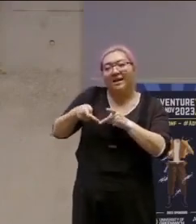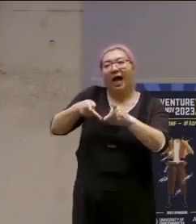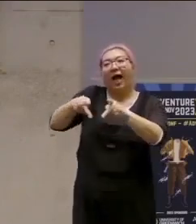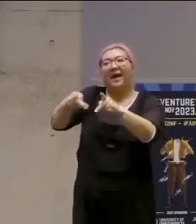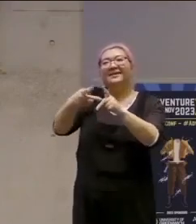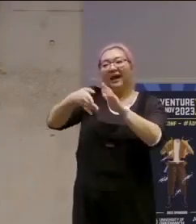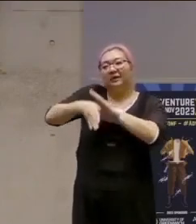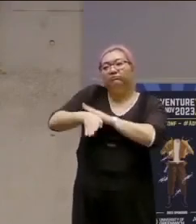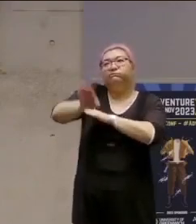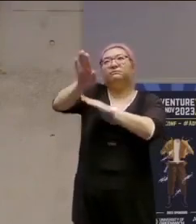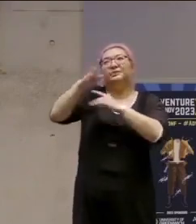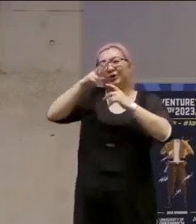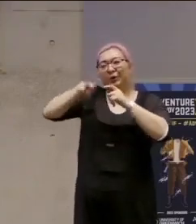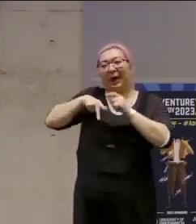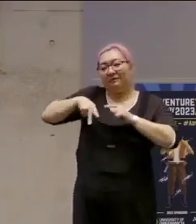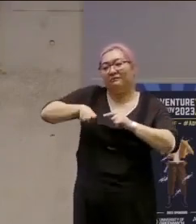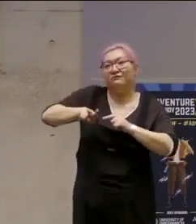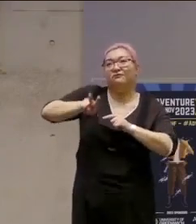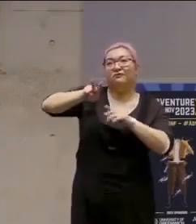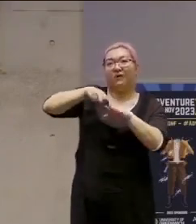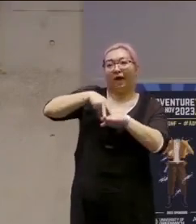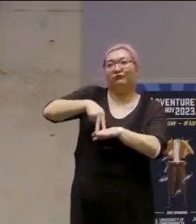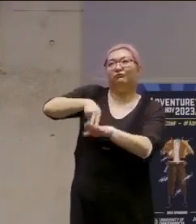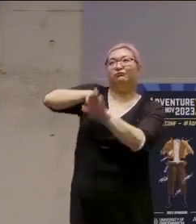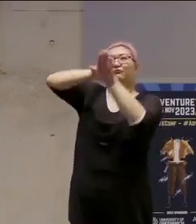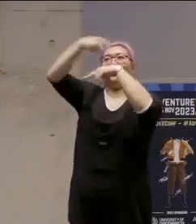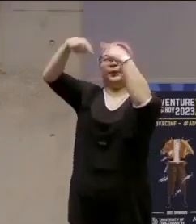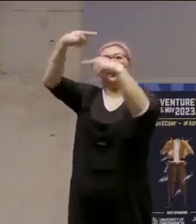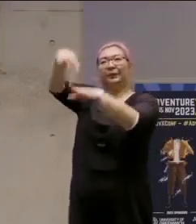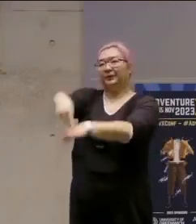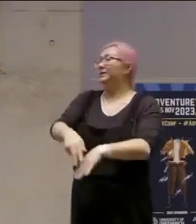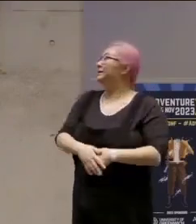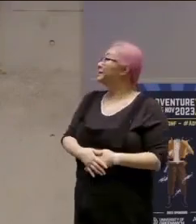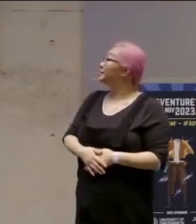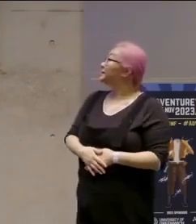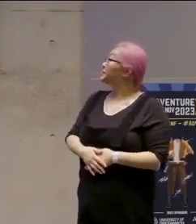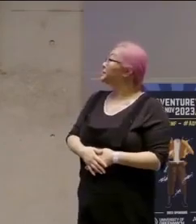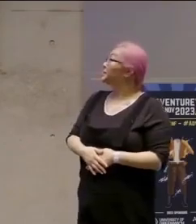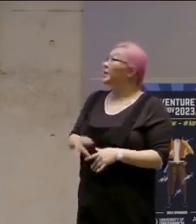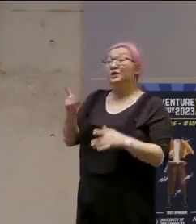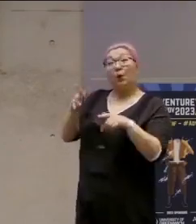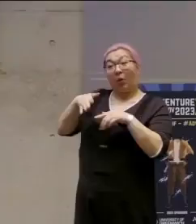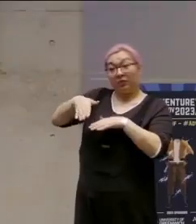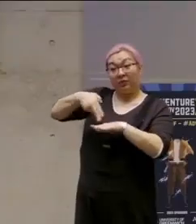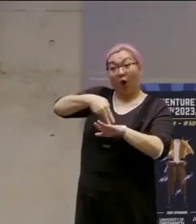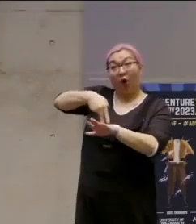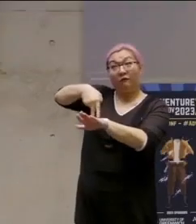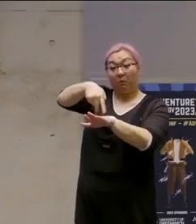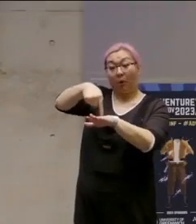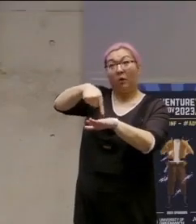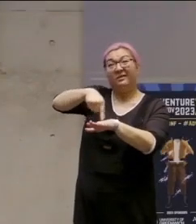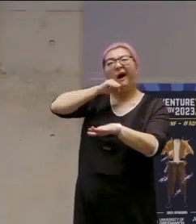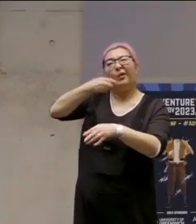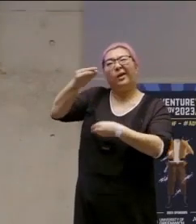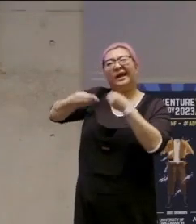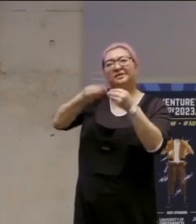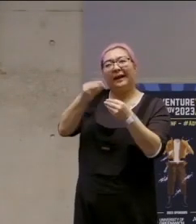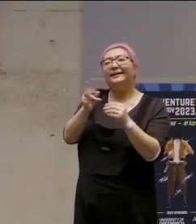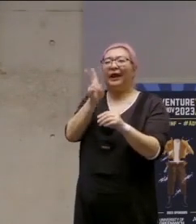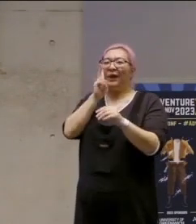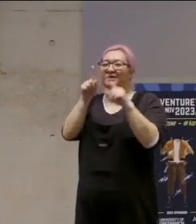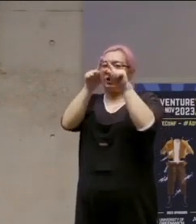it. More artwork. I'll explain more about the hoverboard and why it's just like a red triangle in a